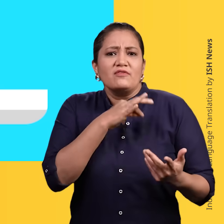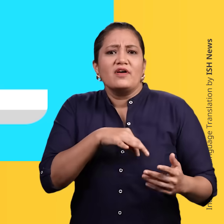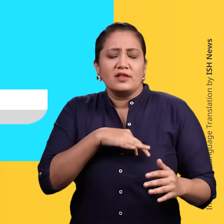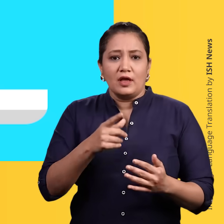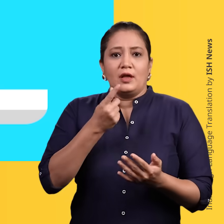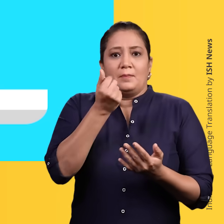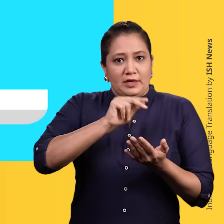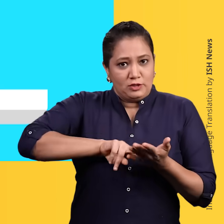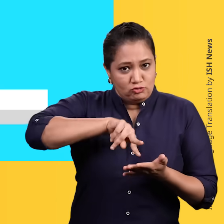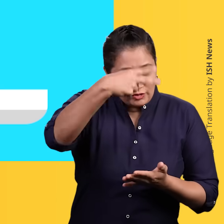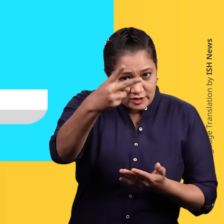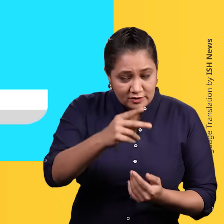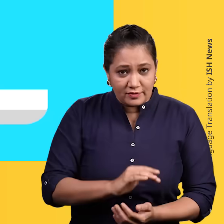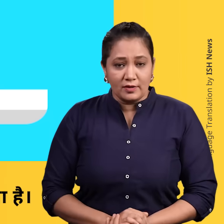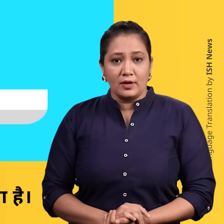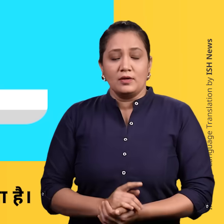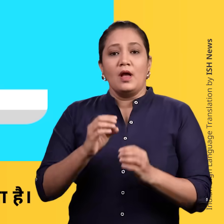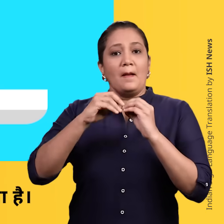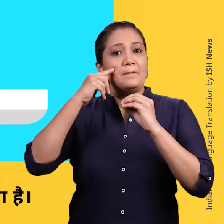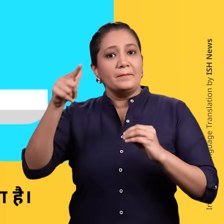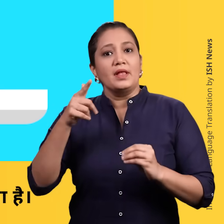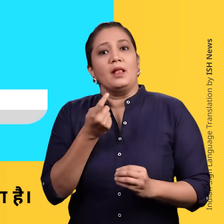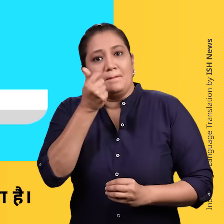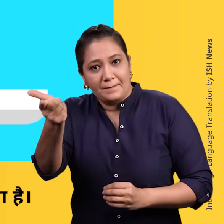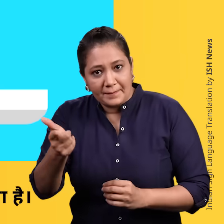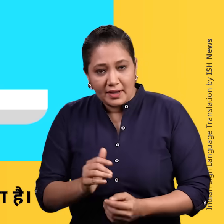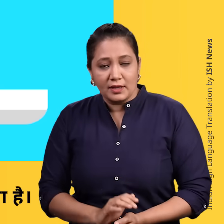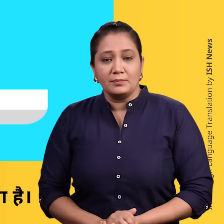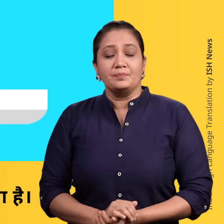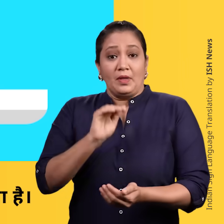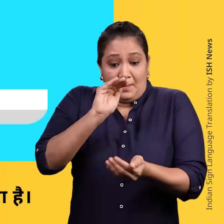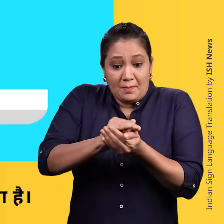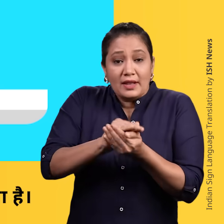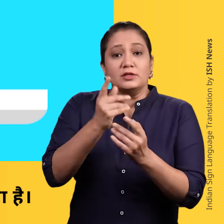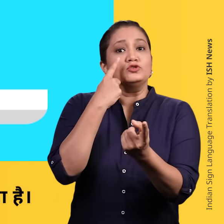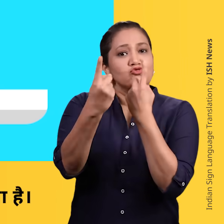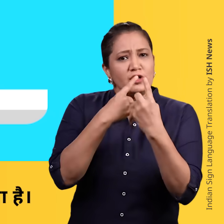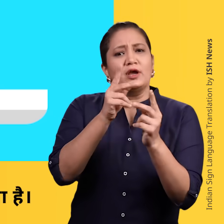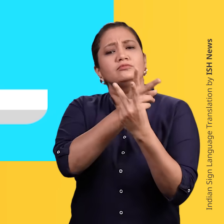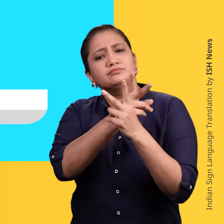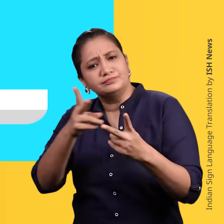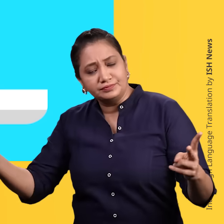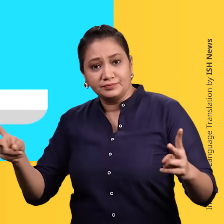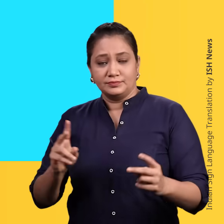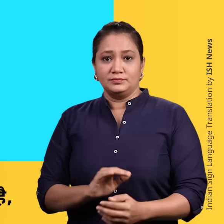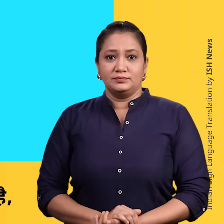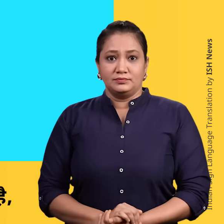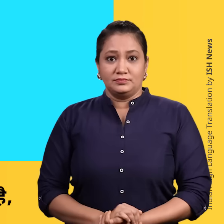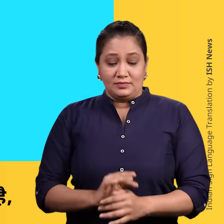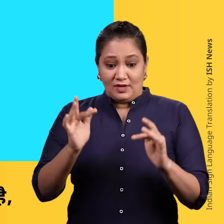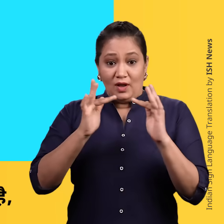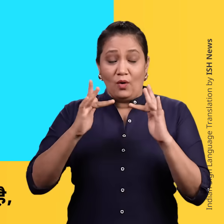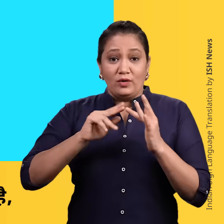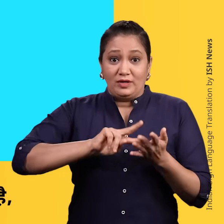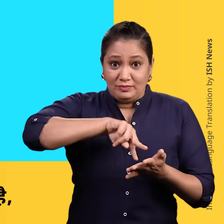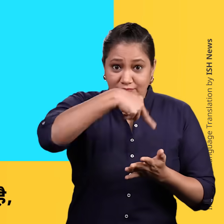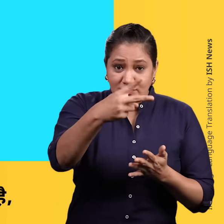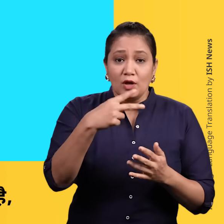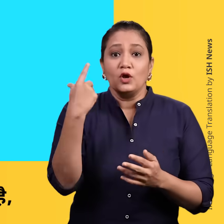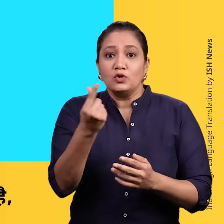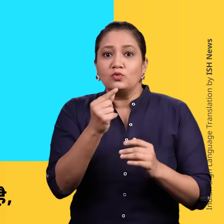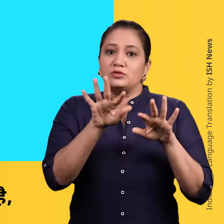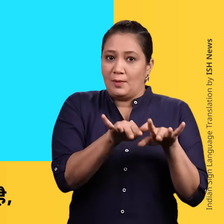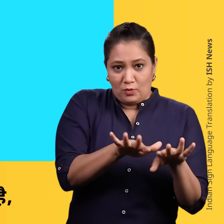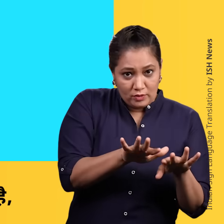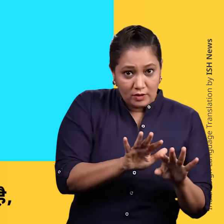facility to transfer funds, pay bills, check balance, etc. While online banking needs